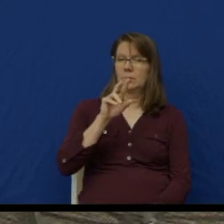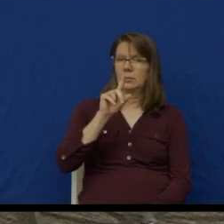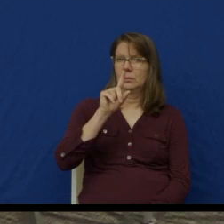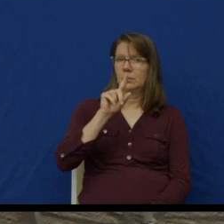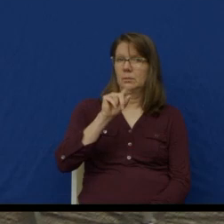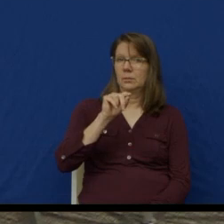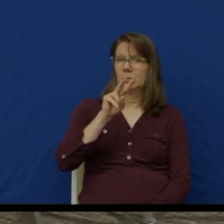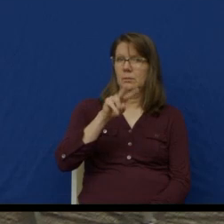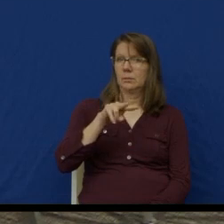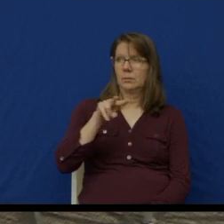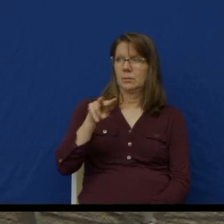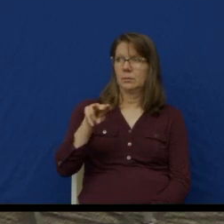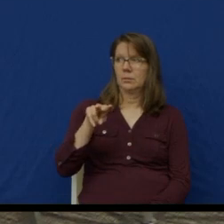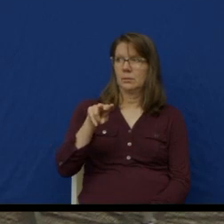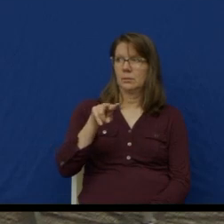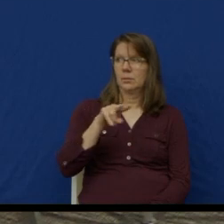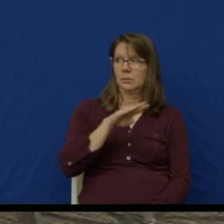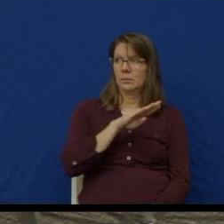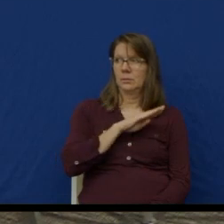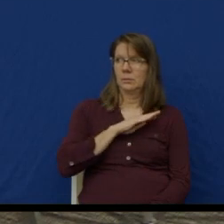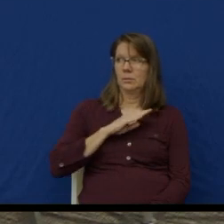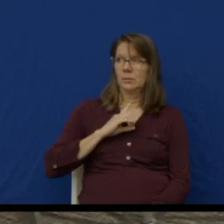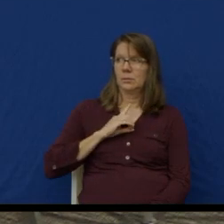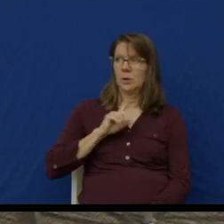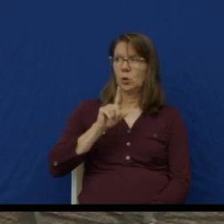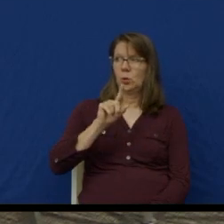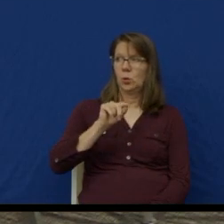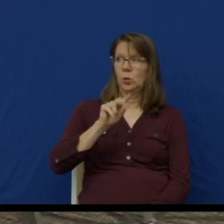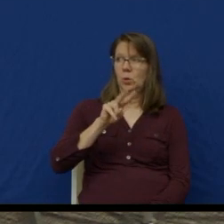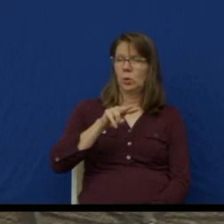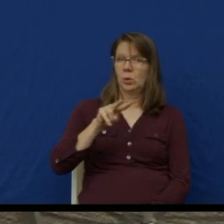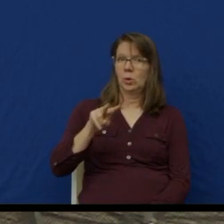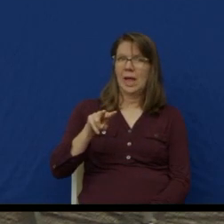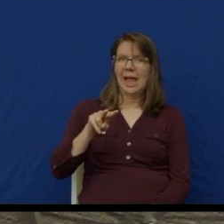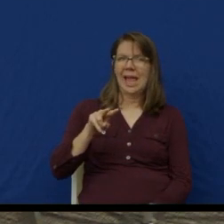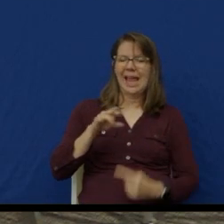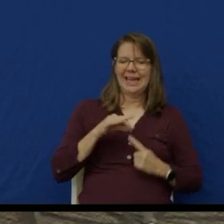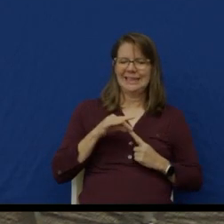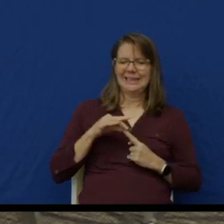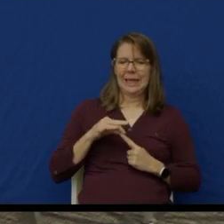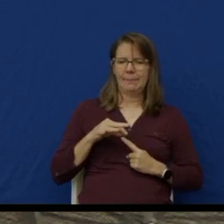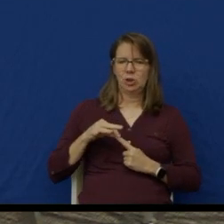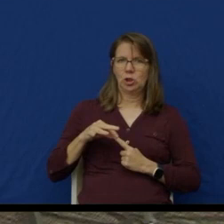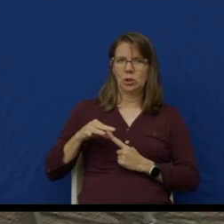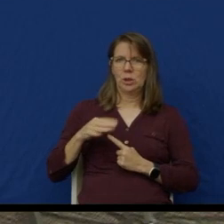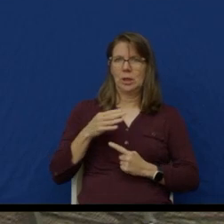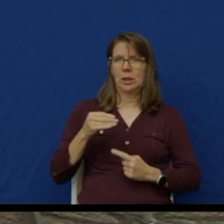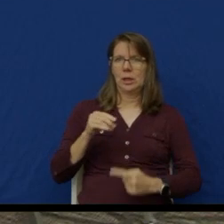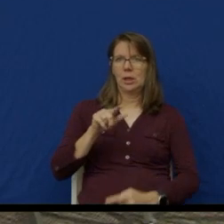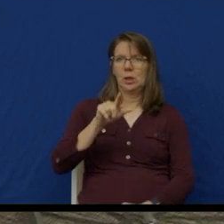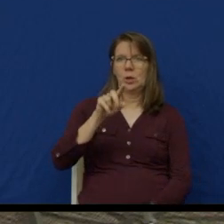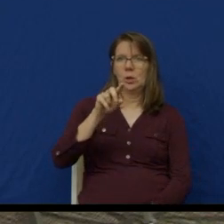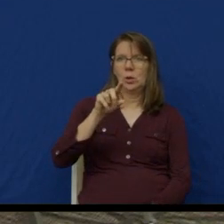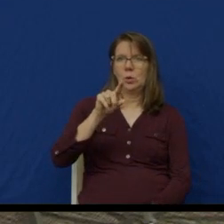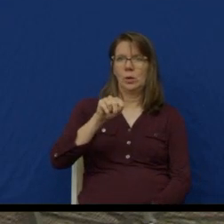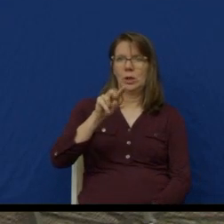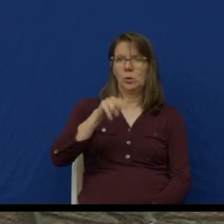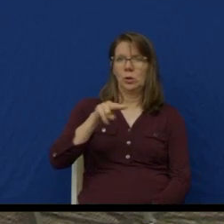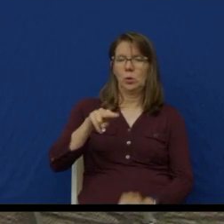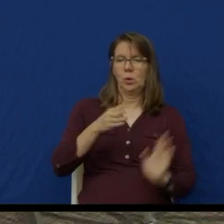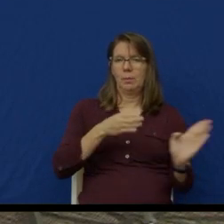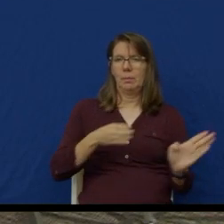2022 report, 2022 exceptions, and 2024 plan